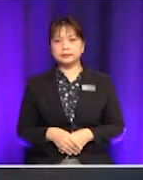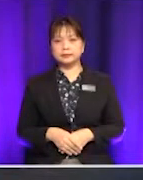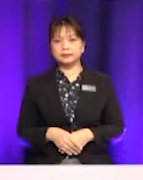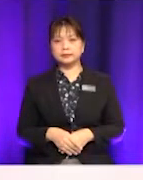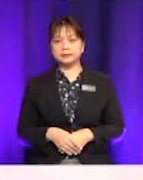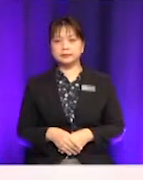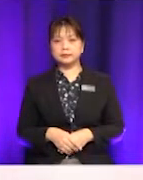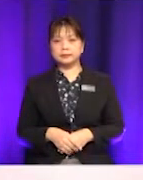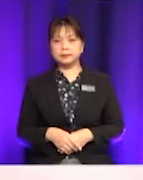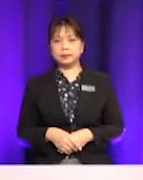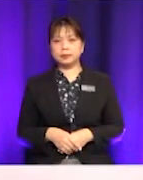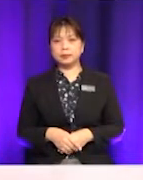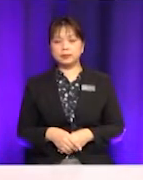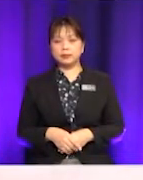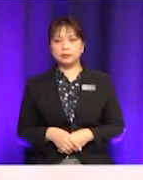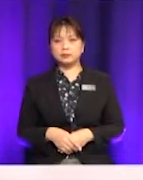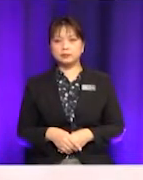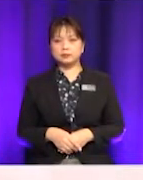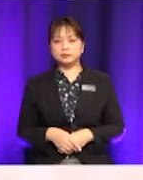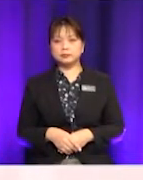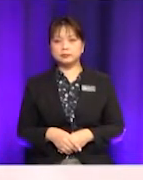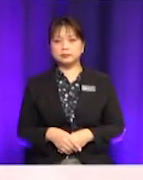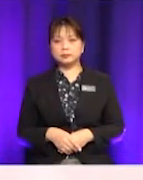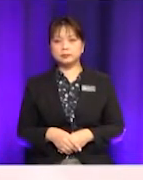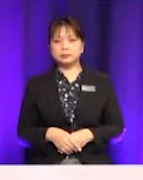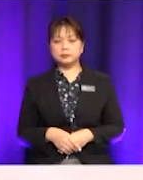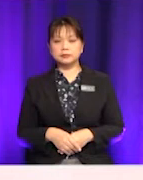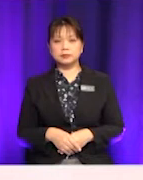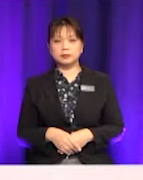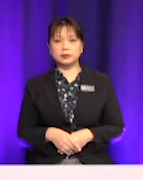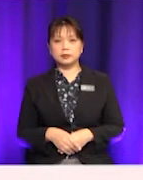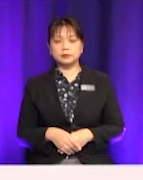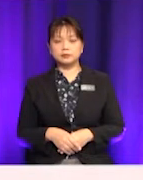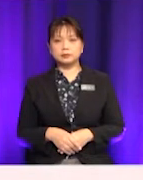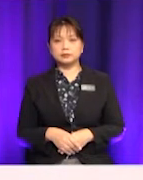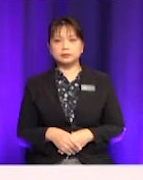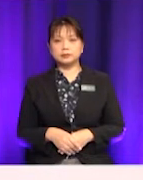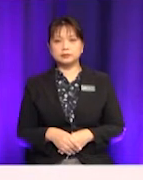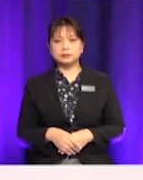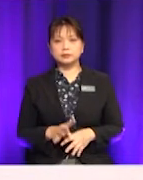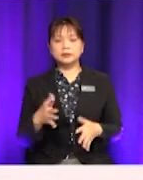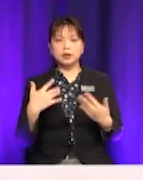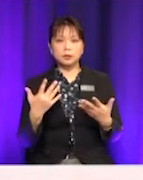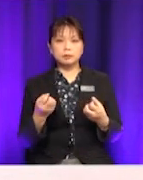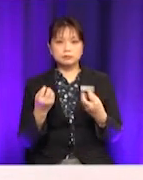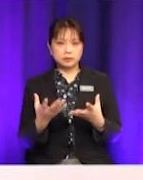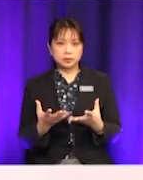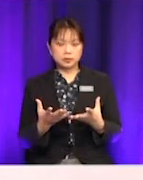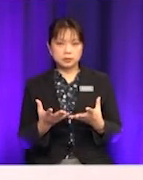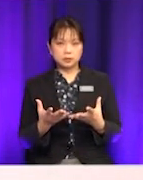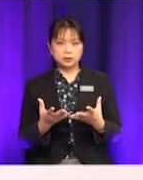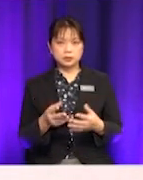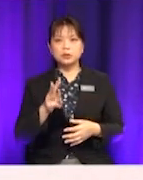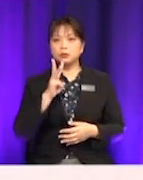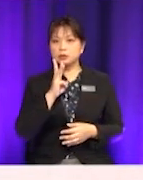Okay, what's your keywords, Fatin? My keywords are how much water on the